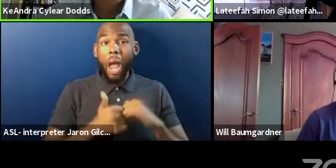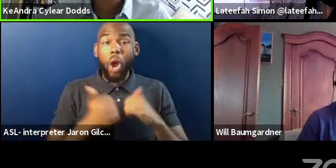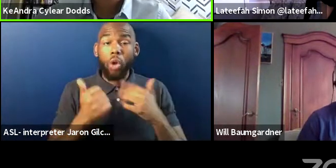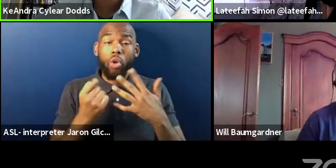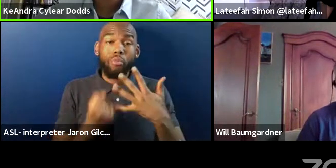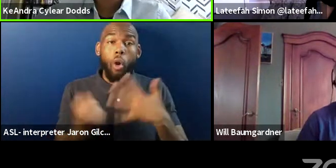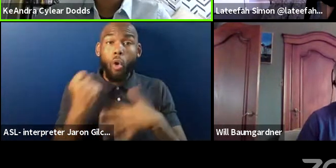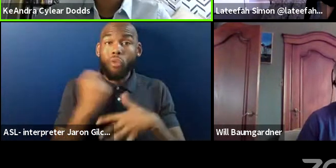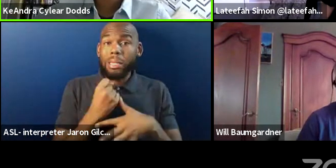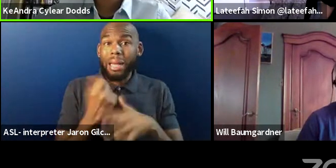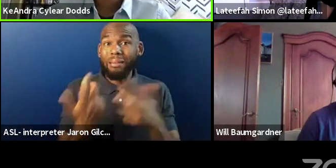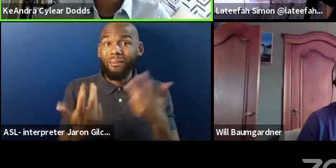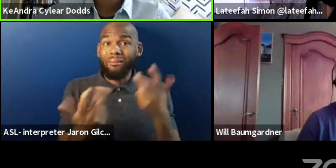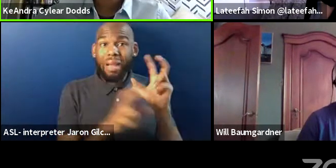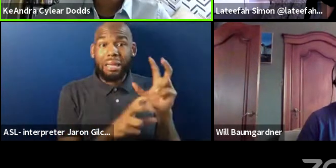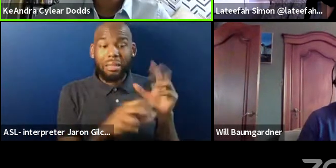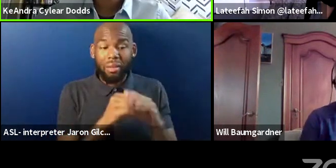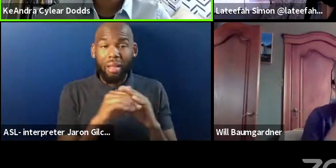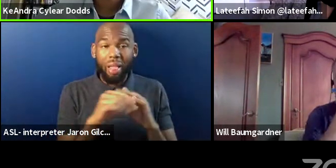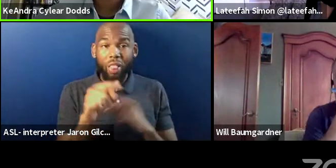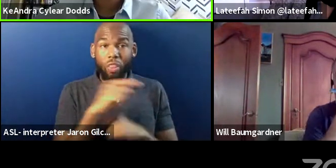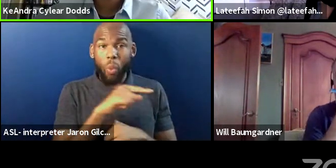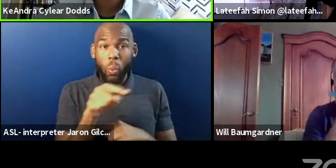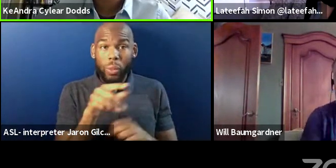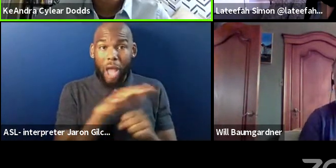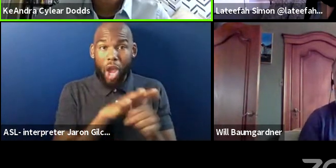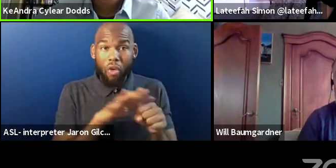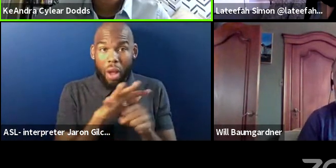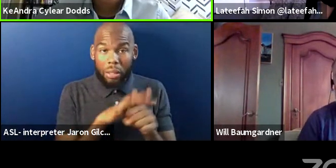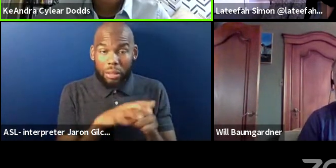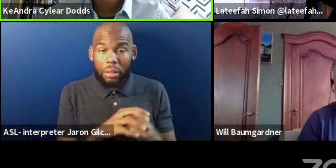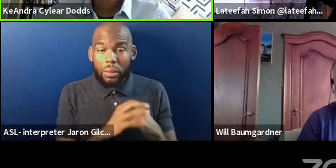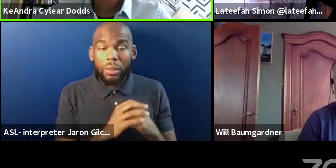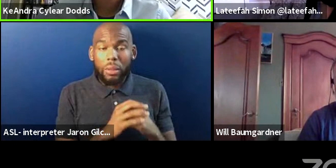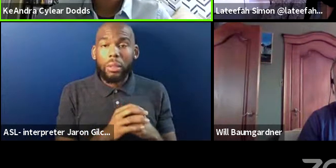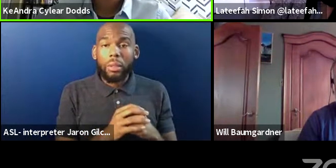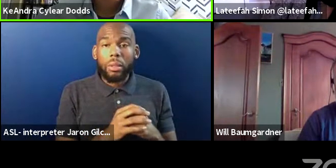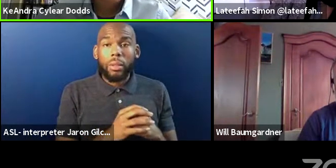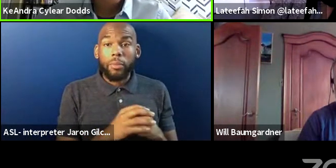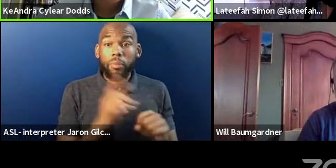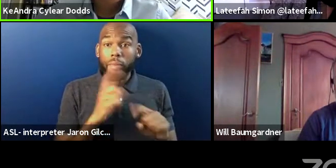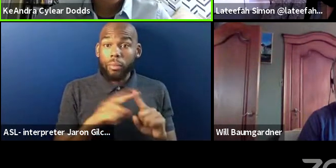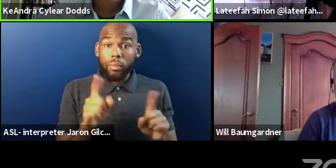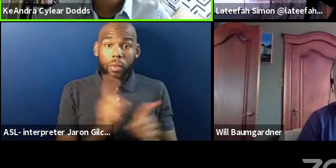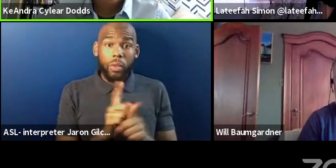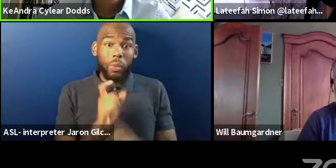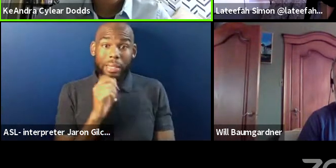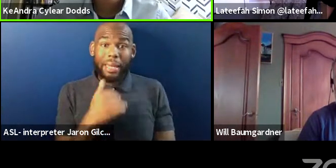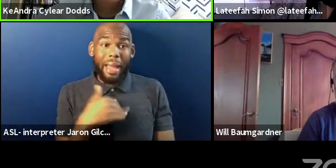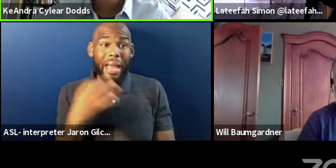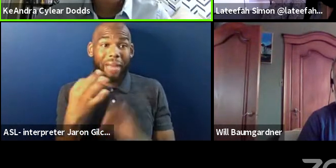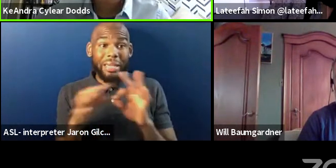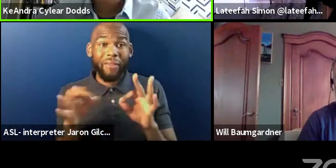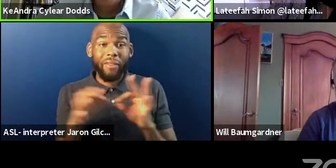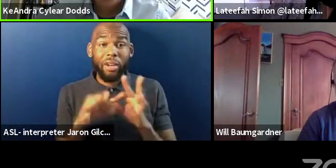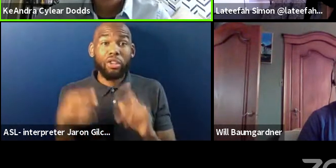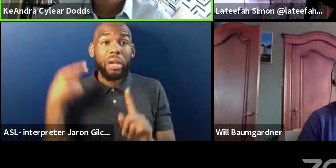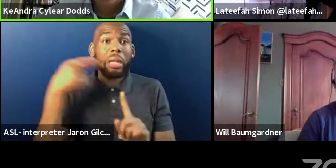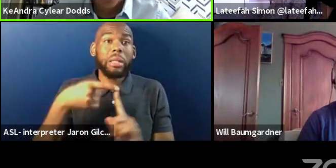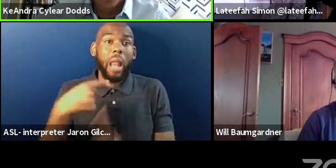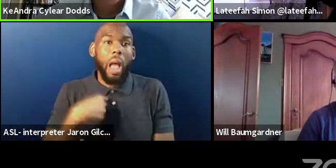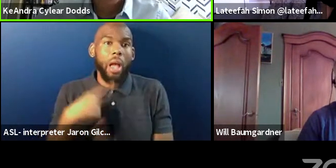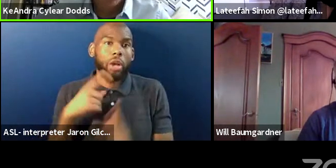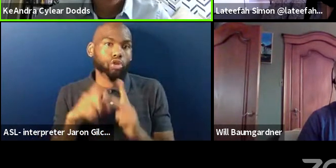those areas. But then also, we didn't have a definition until I started. So that was one of the